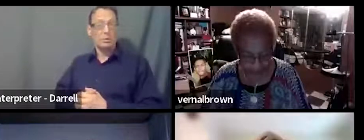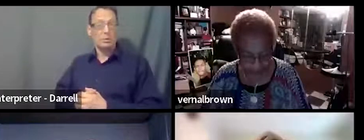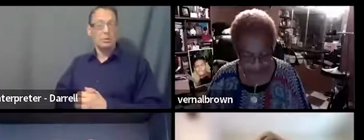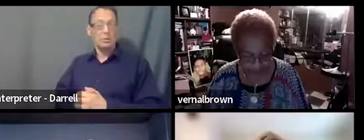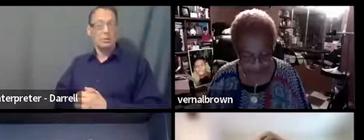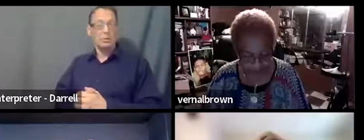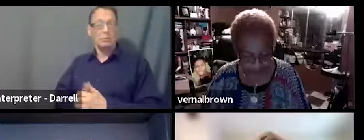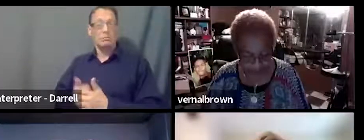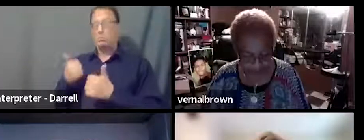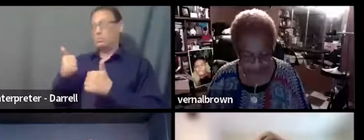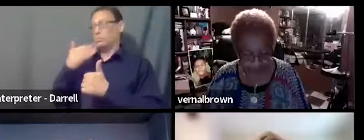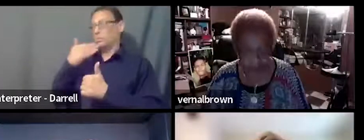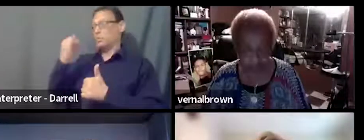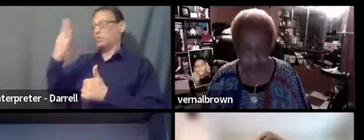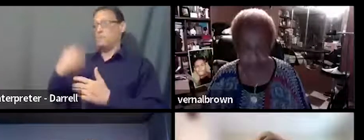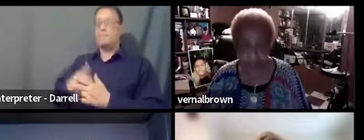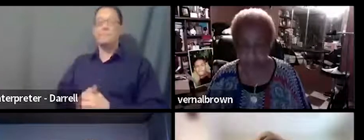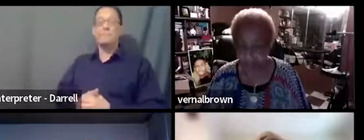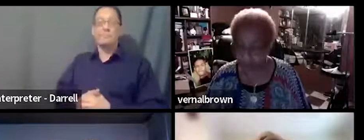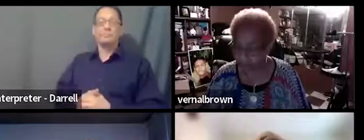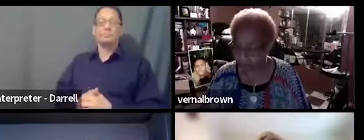Great job.